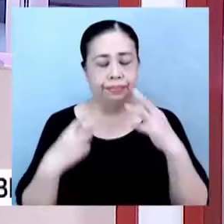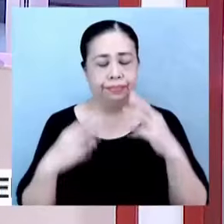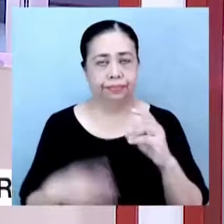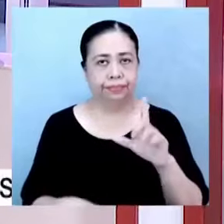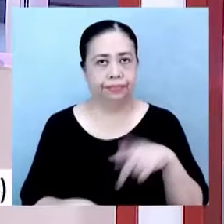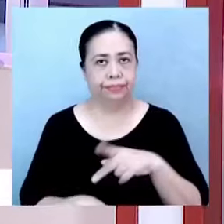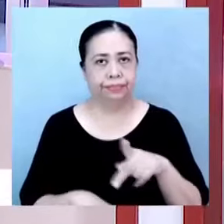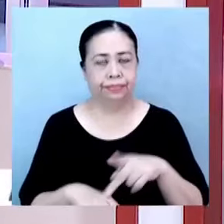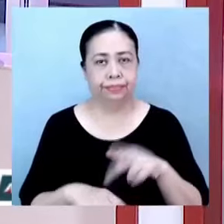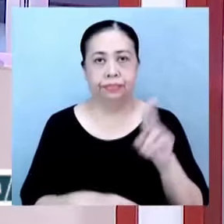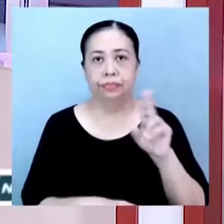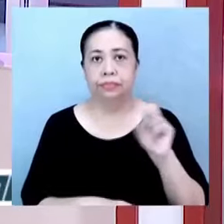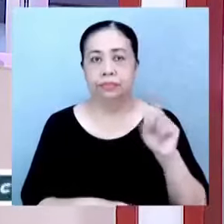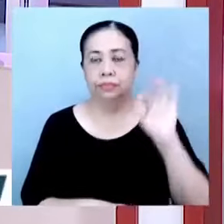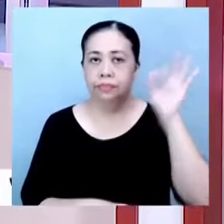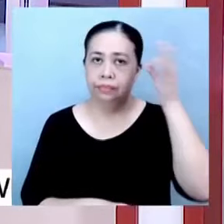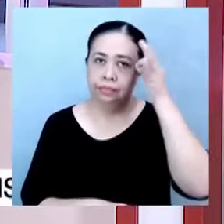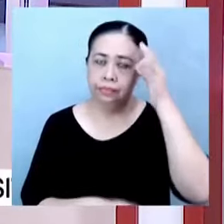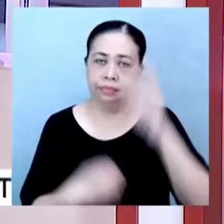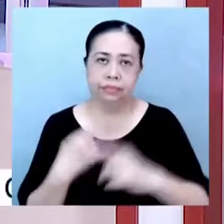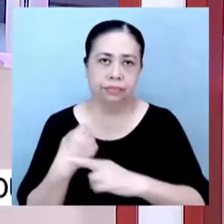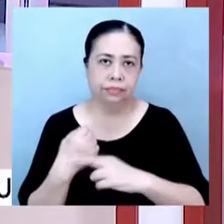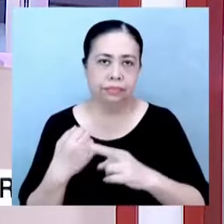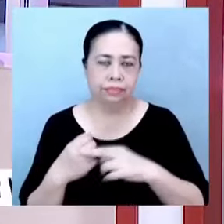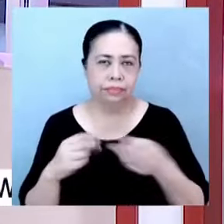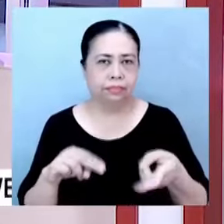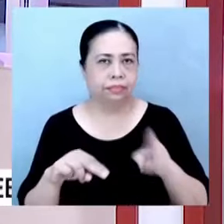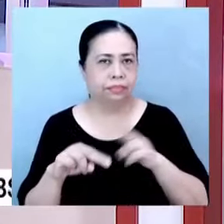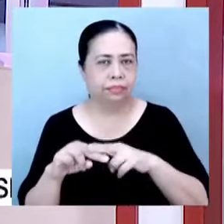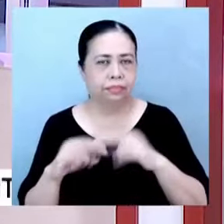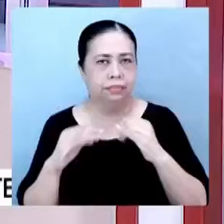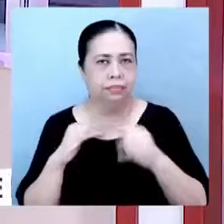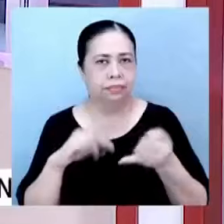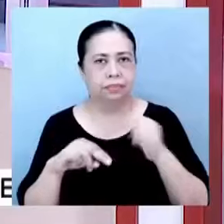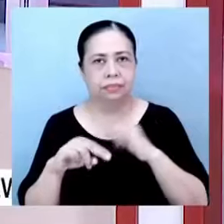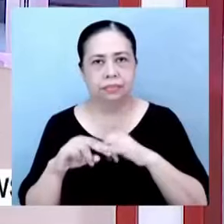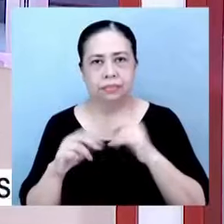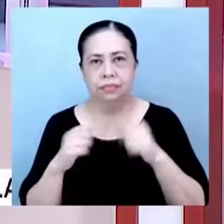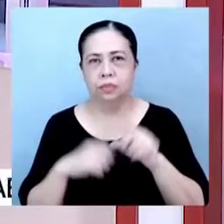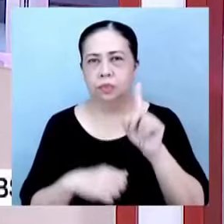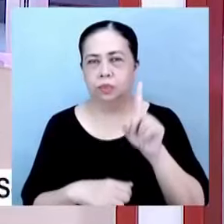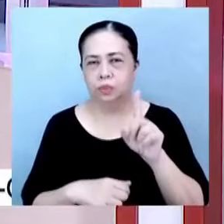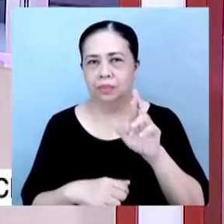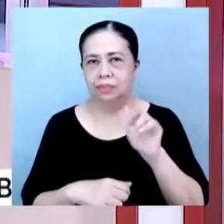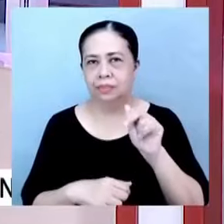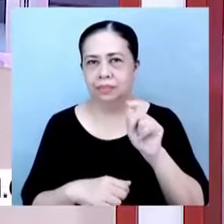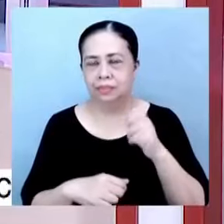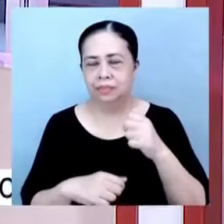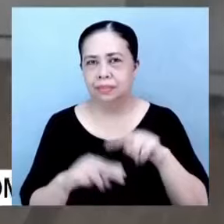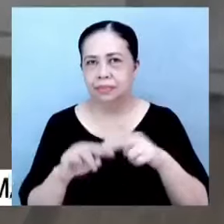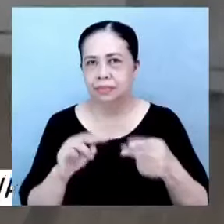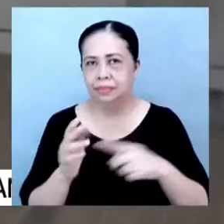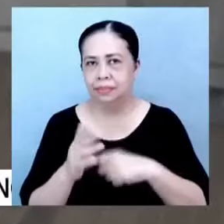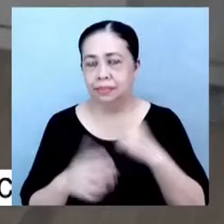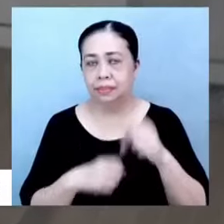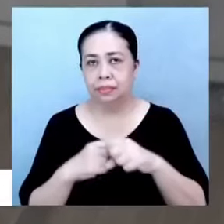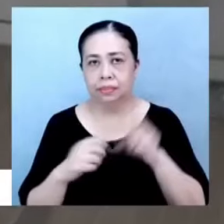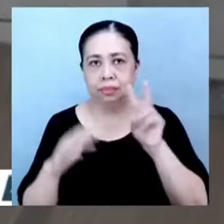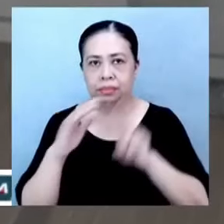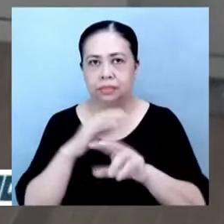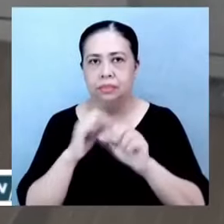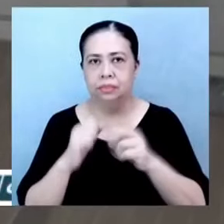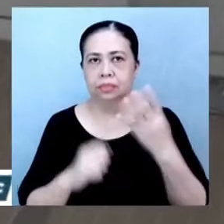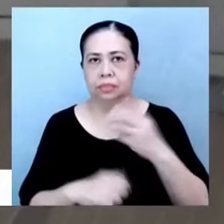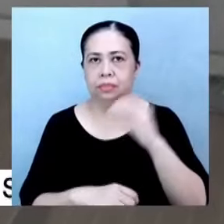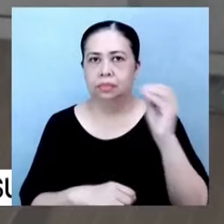As the U.S. Federal Reserve held interest rates steady and hinted at just one rate cut this year, the projected quarter percentage